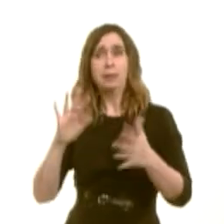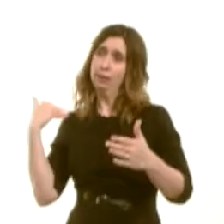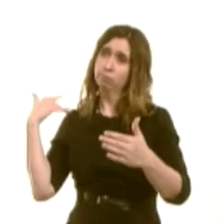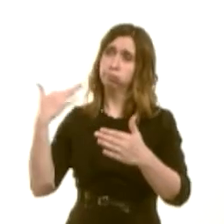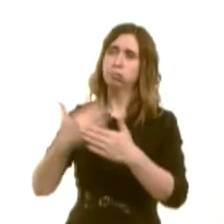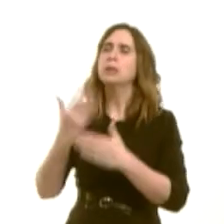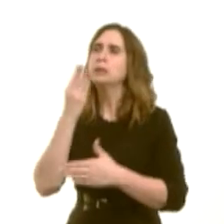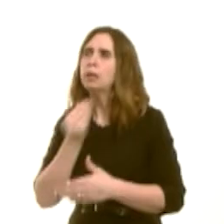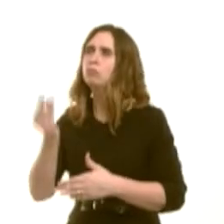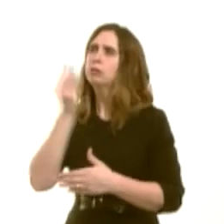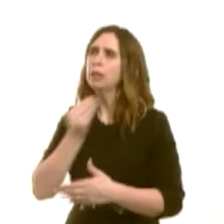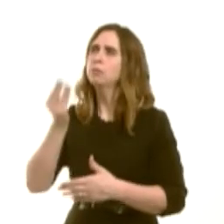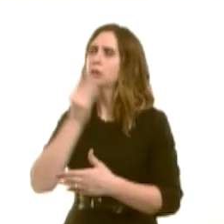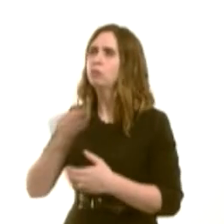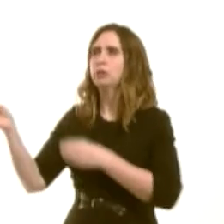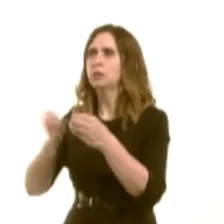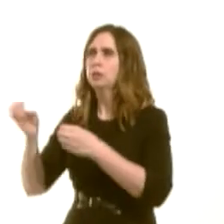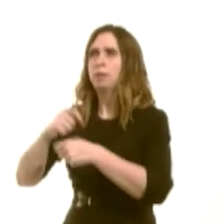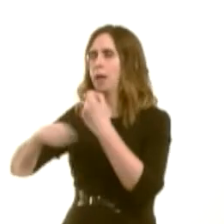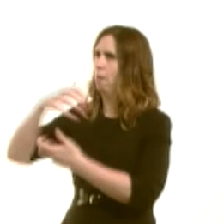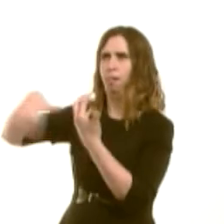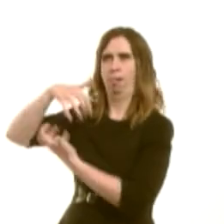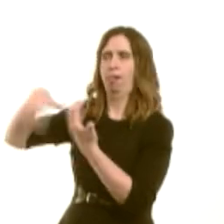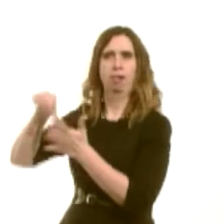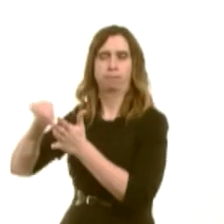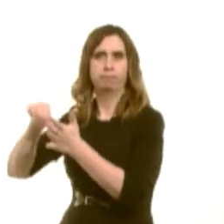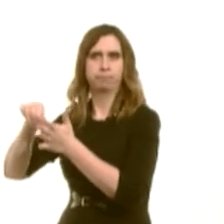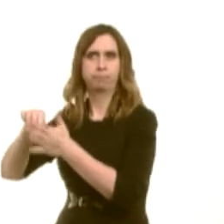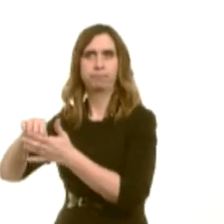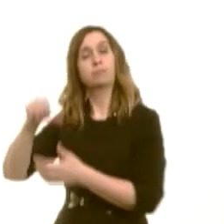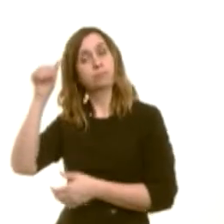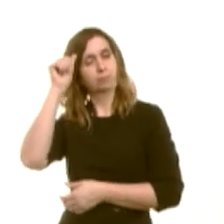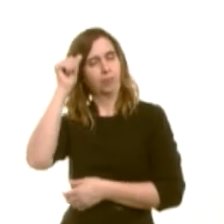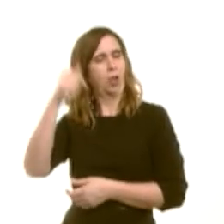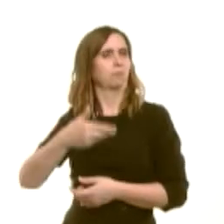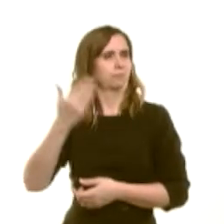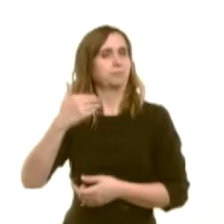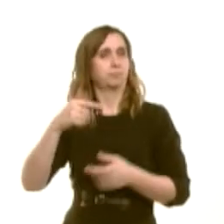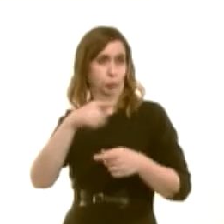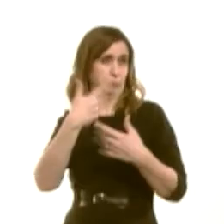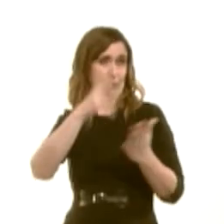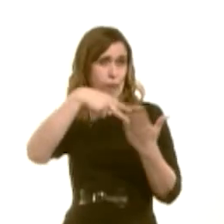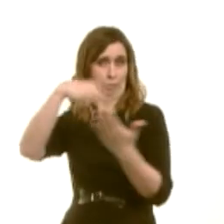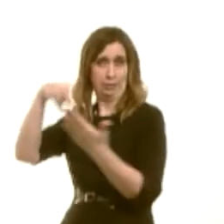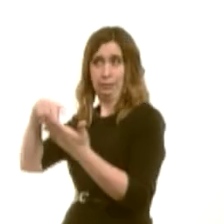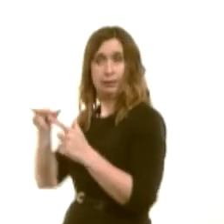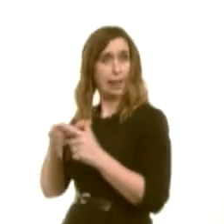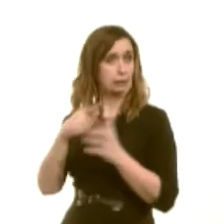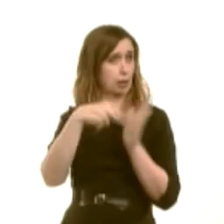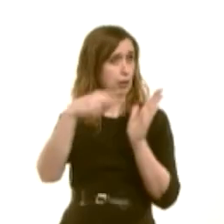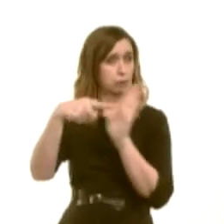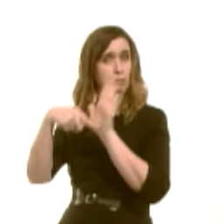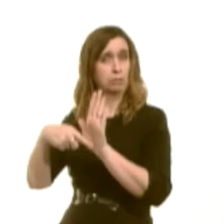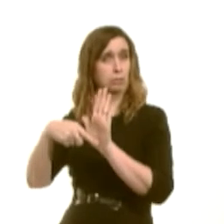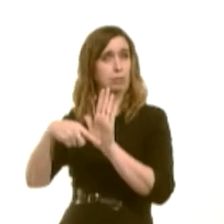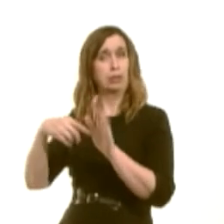on temporary staff, with all the difficulties that brings. Now, I referred members, of course, to the letter that all members have seen, a short report from the